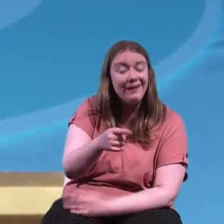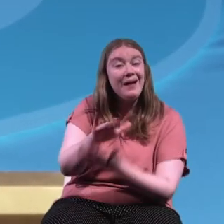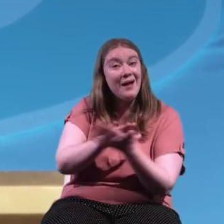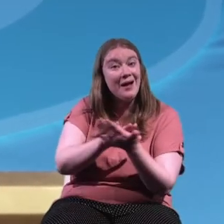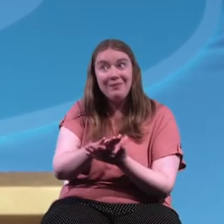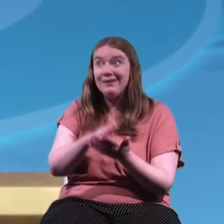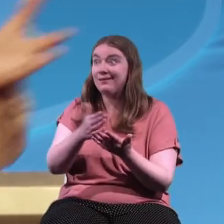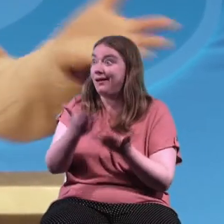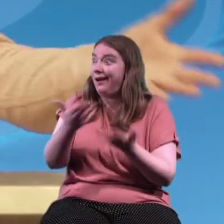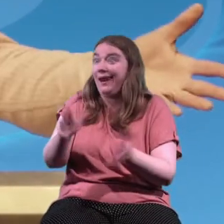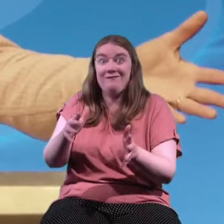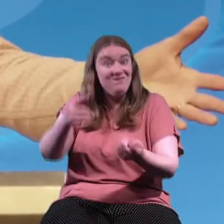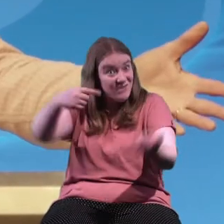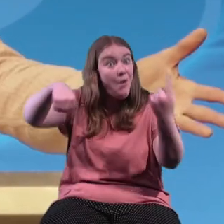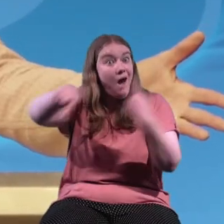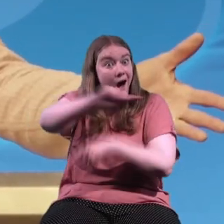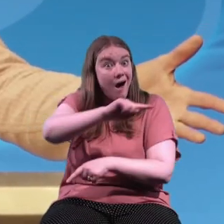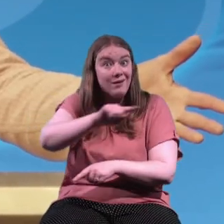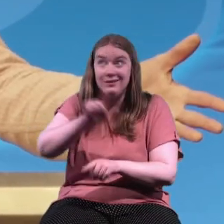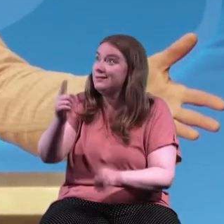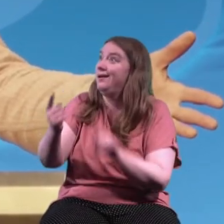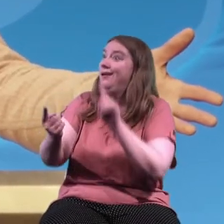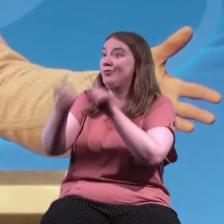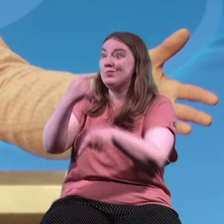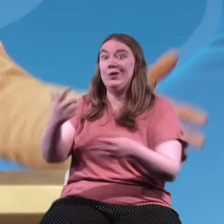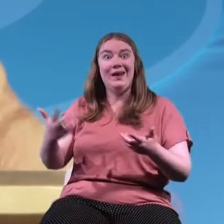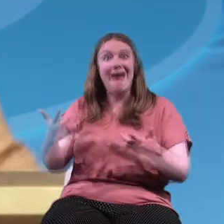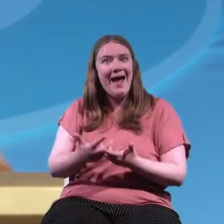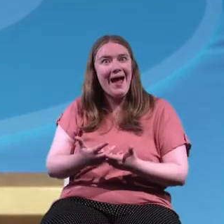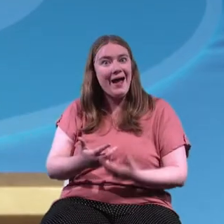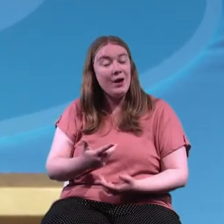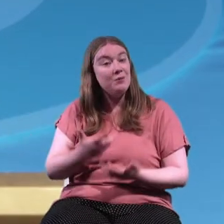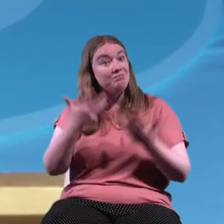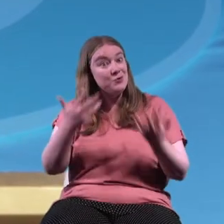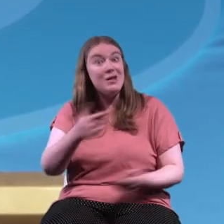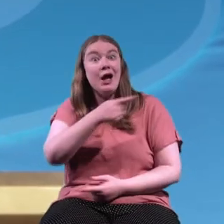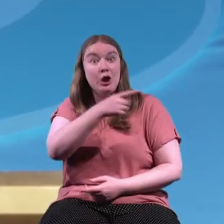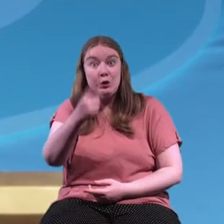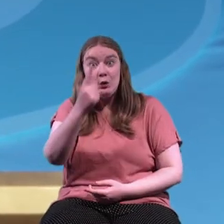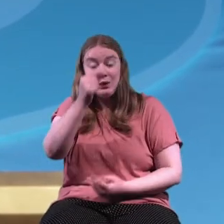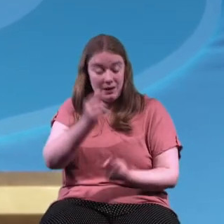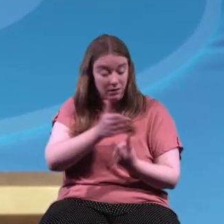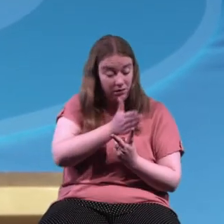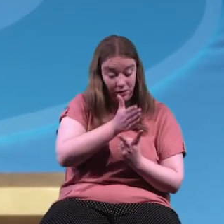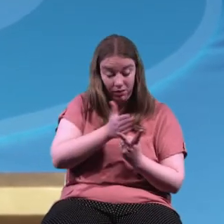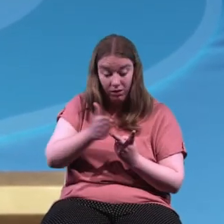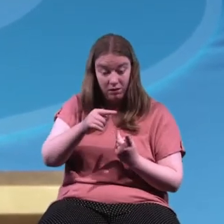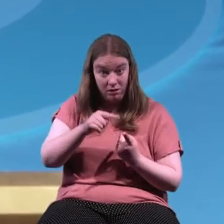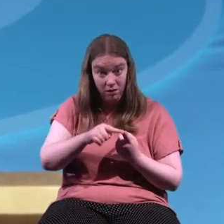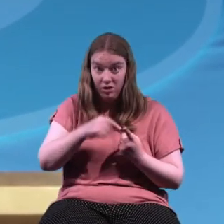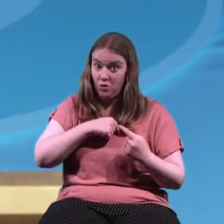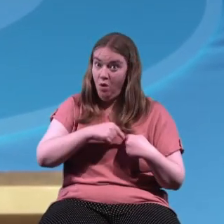Today, you can harden your heart, or you can soften your heart,